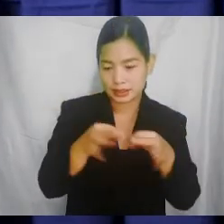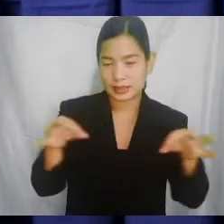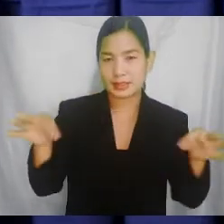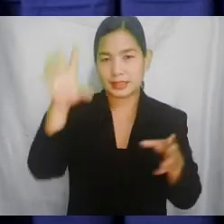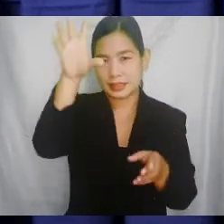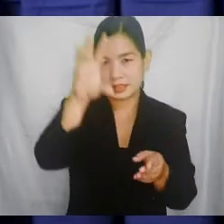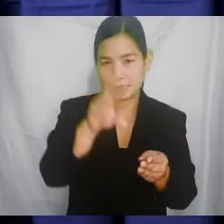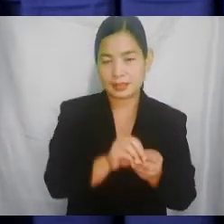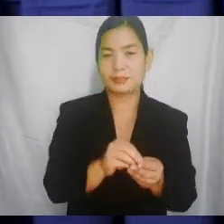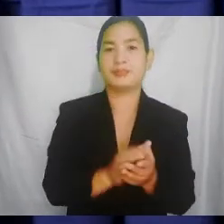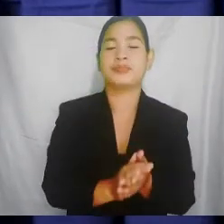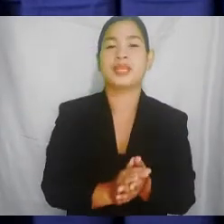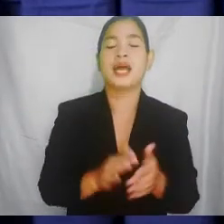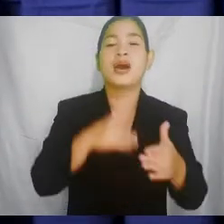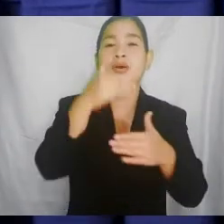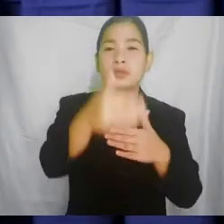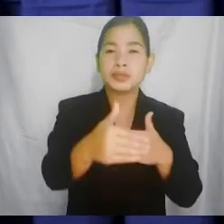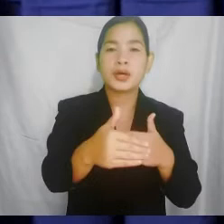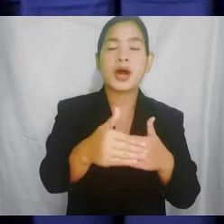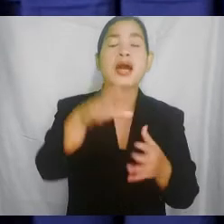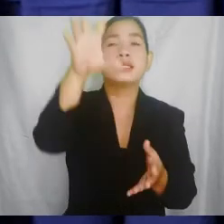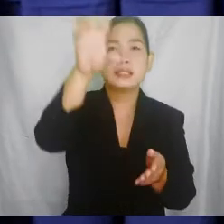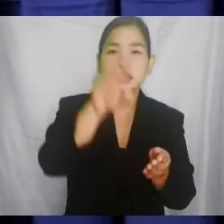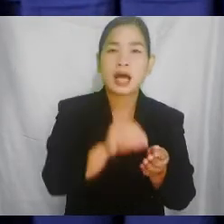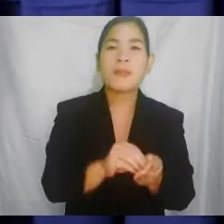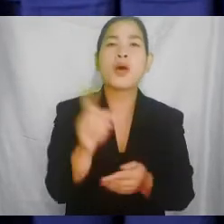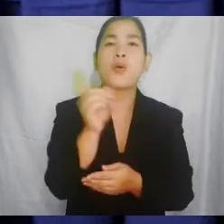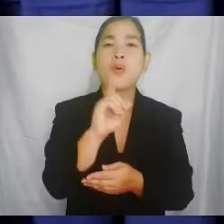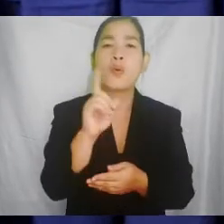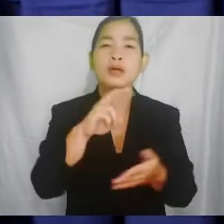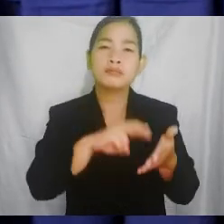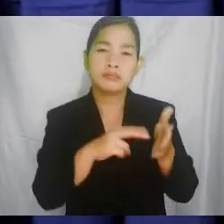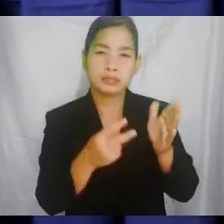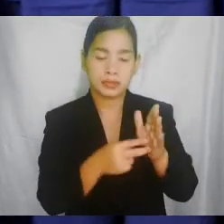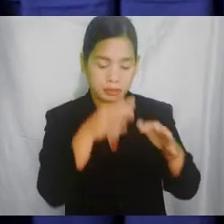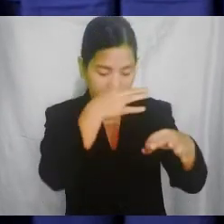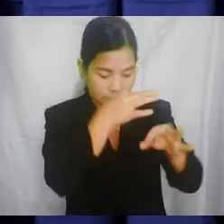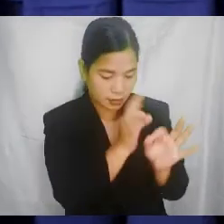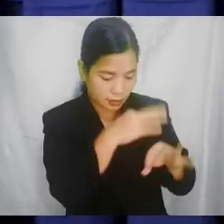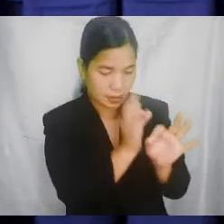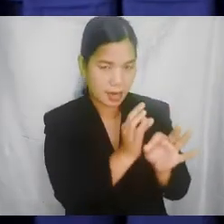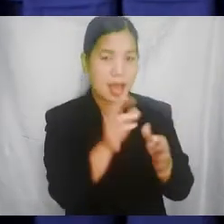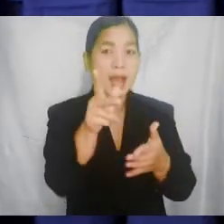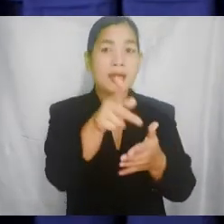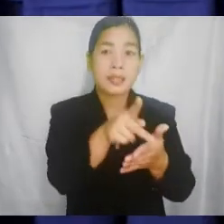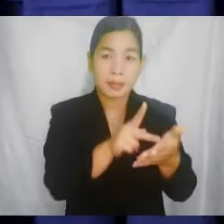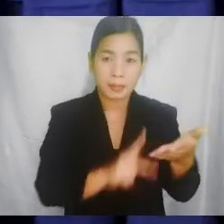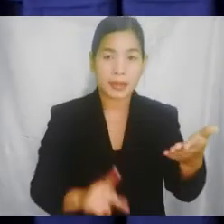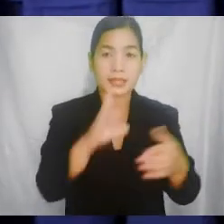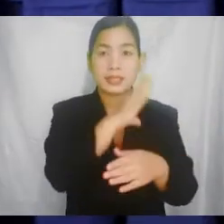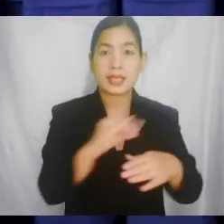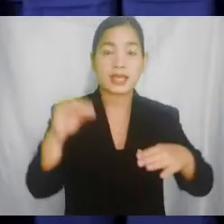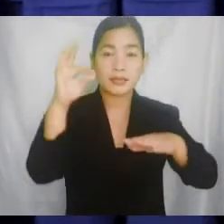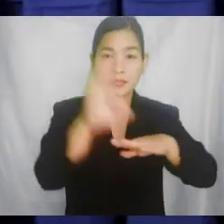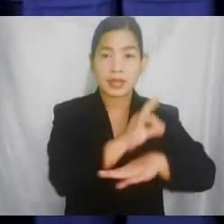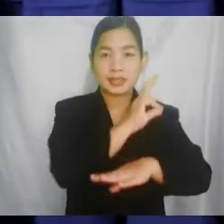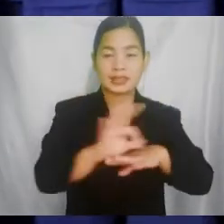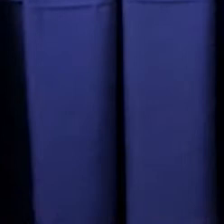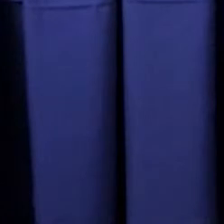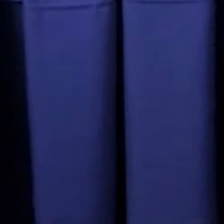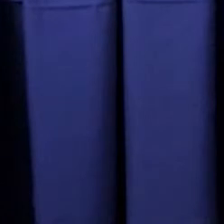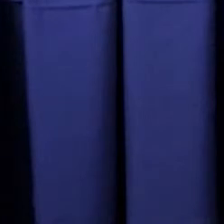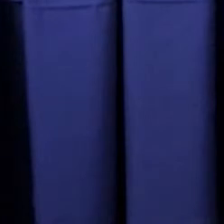is a microscope, its parts, and its corresponding function. I will give you 1 minute to do